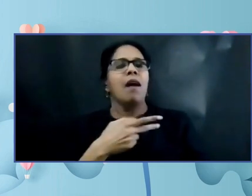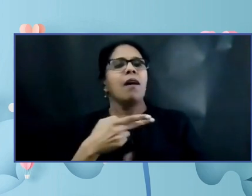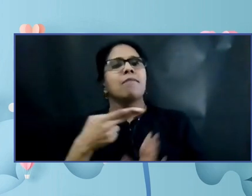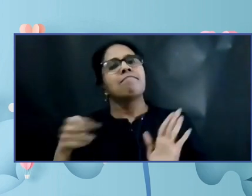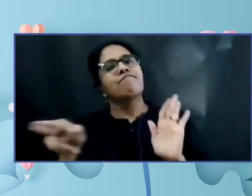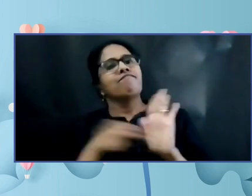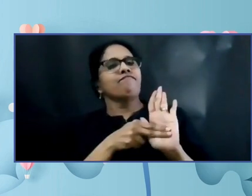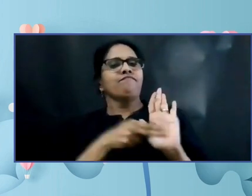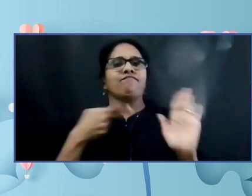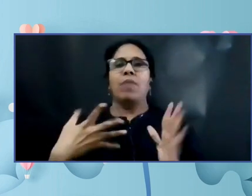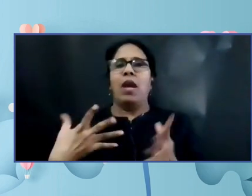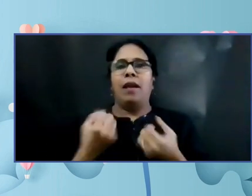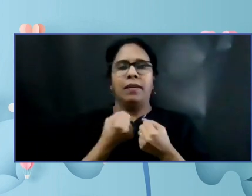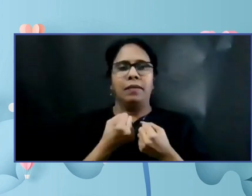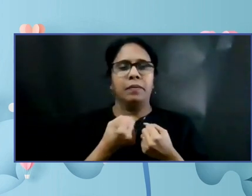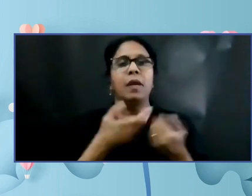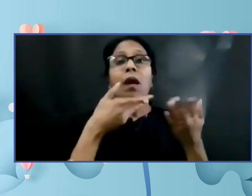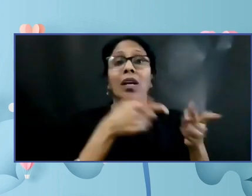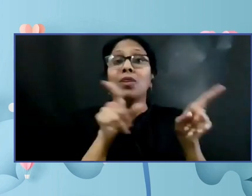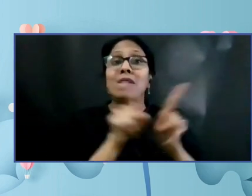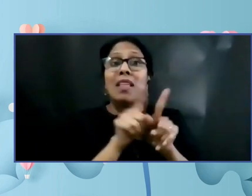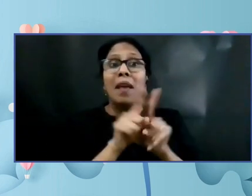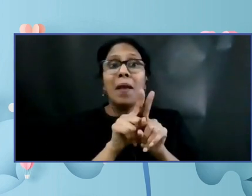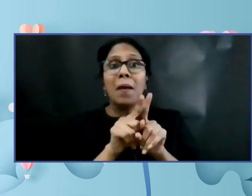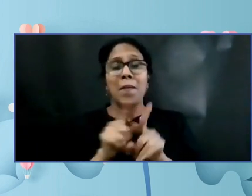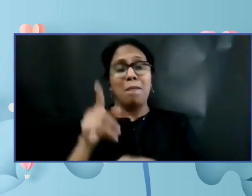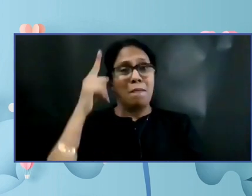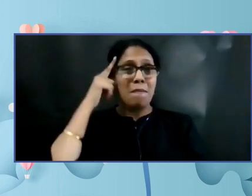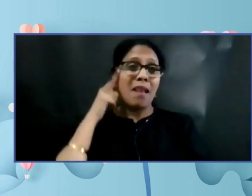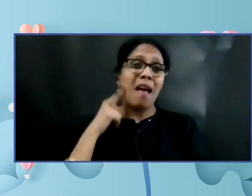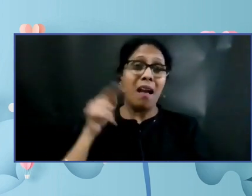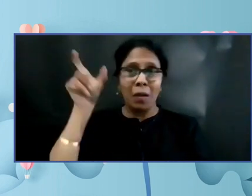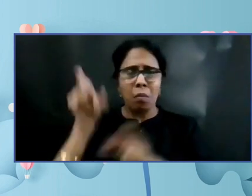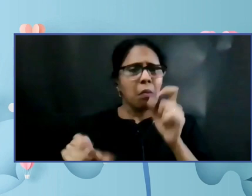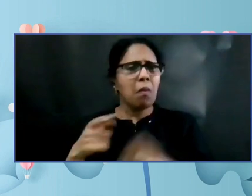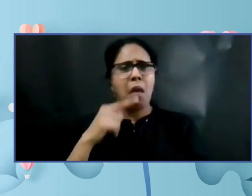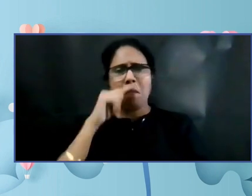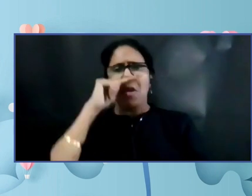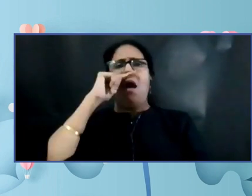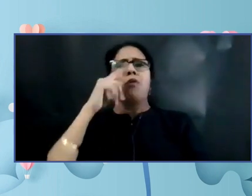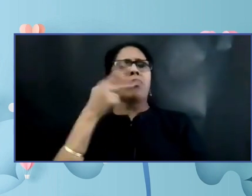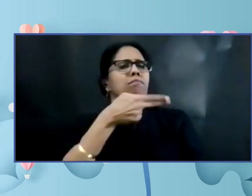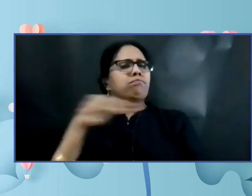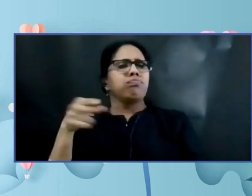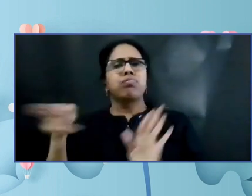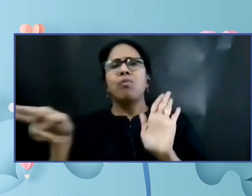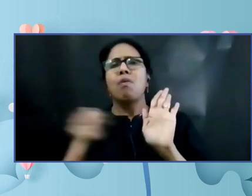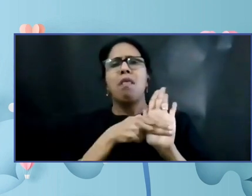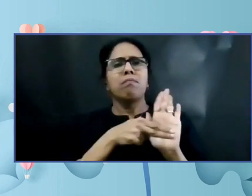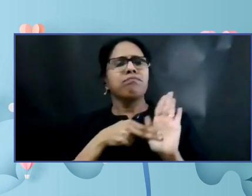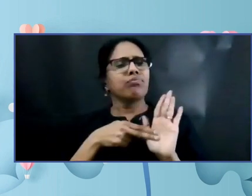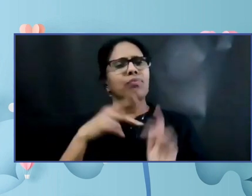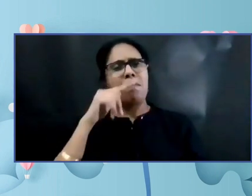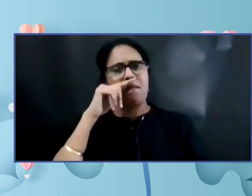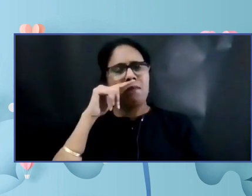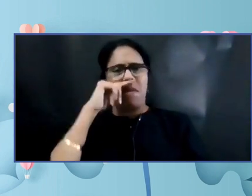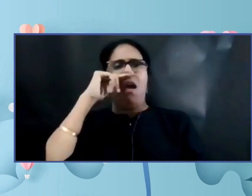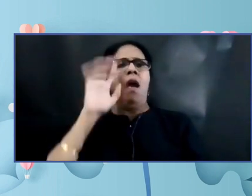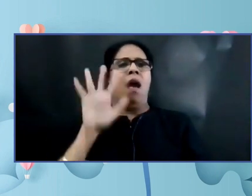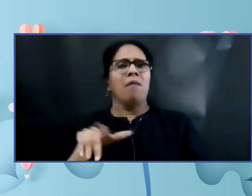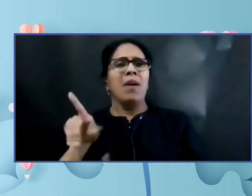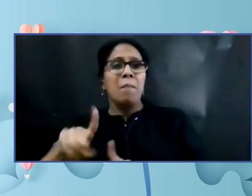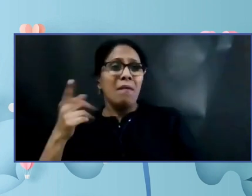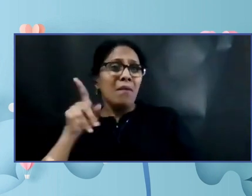African Americans now take pride in calling themselves Black, a term that Caucasians not only once used